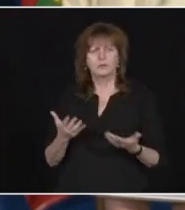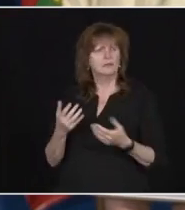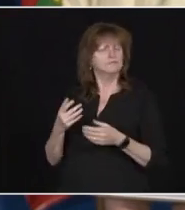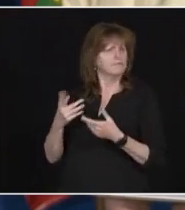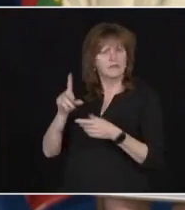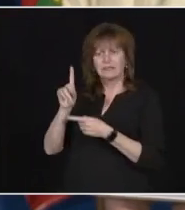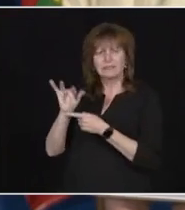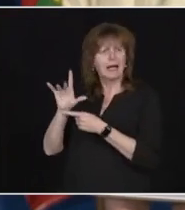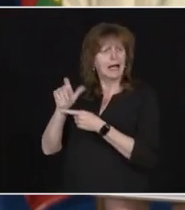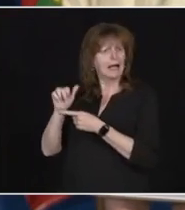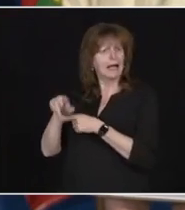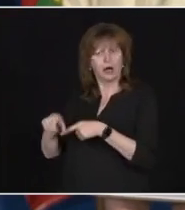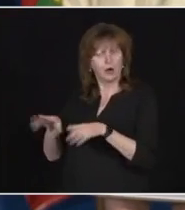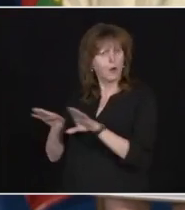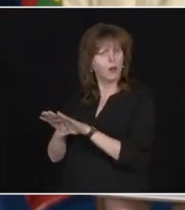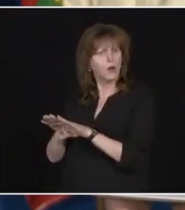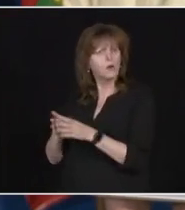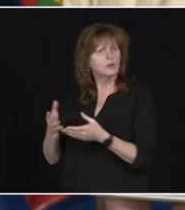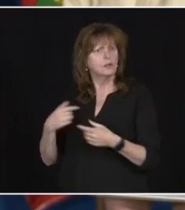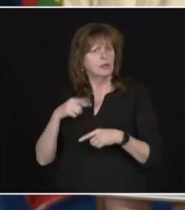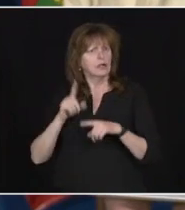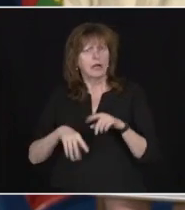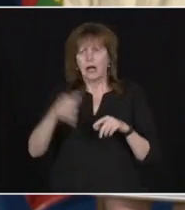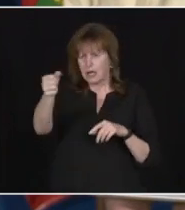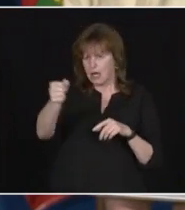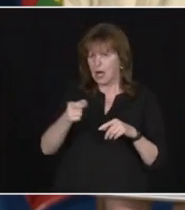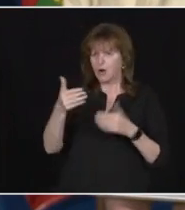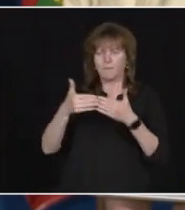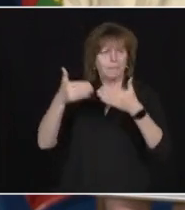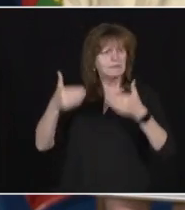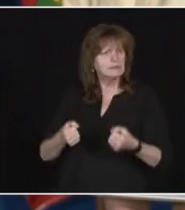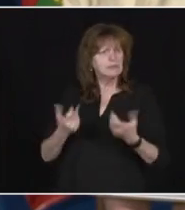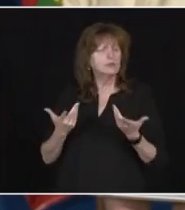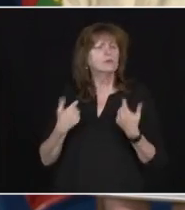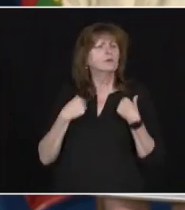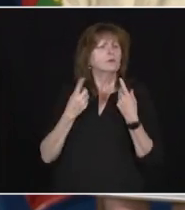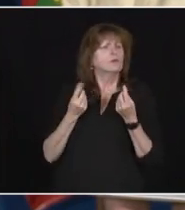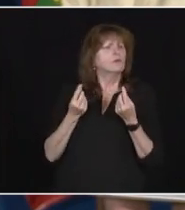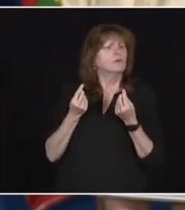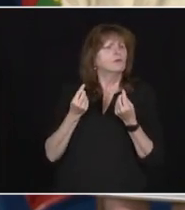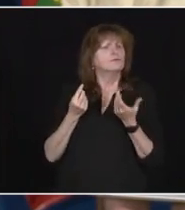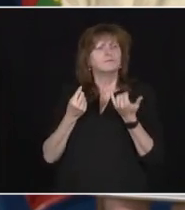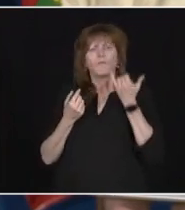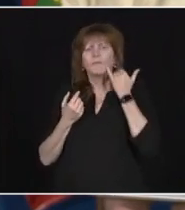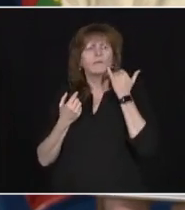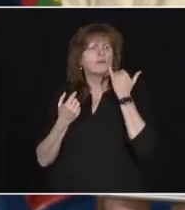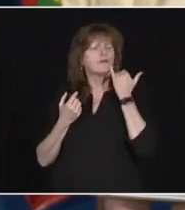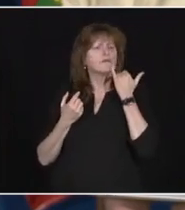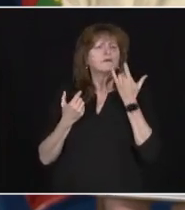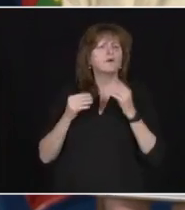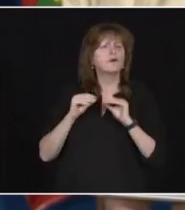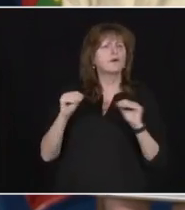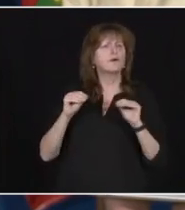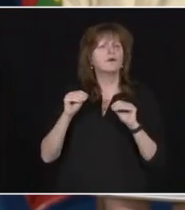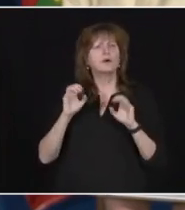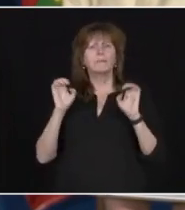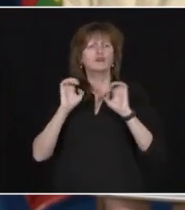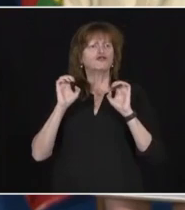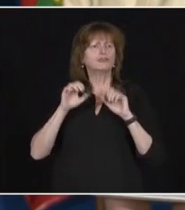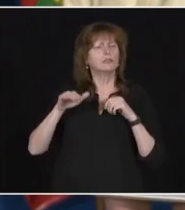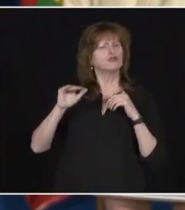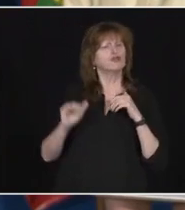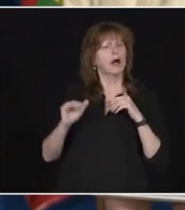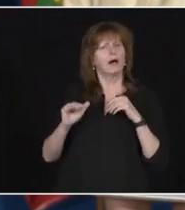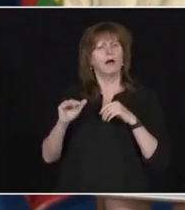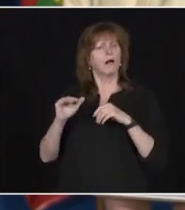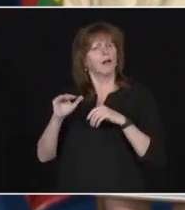afford a babysitter. What would you tell these parents who don't qualify for the emergency child care benefit and are stuck now